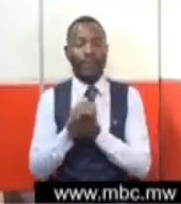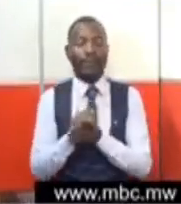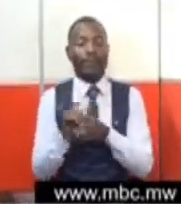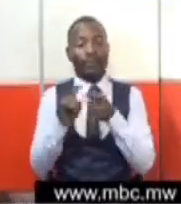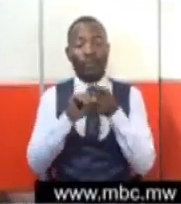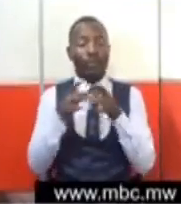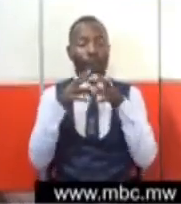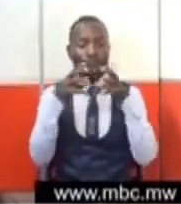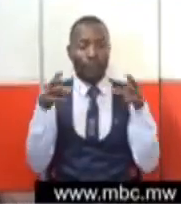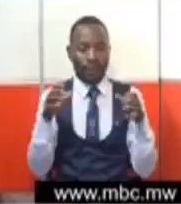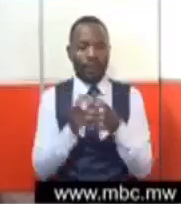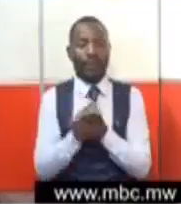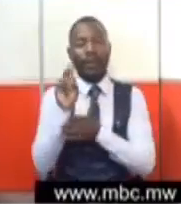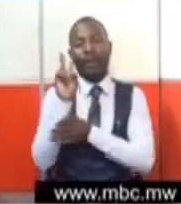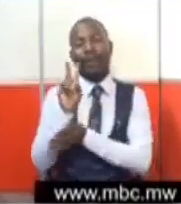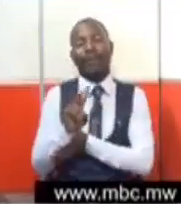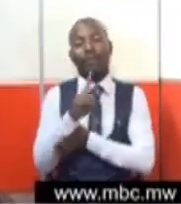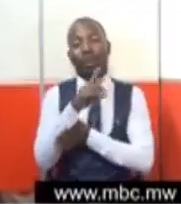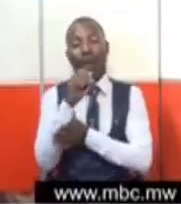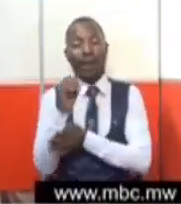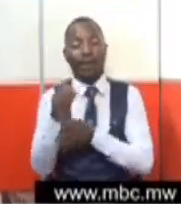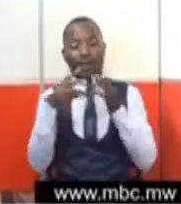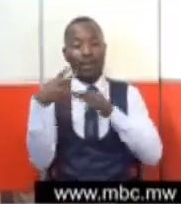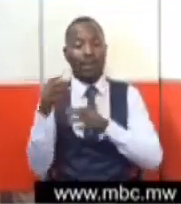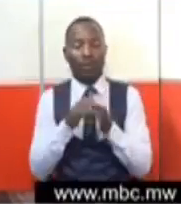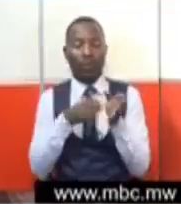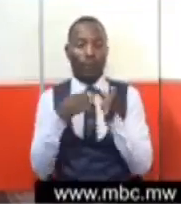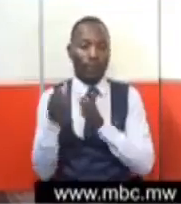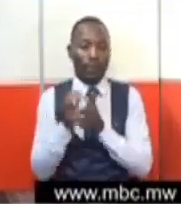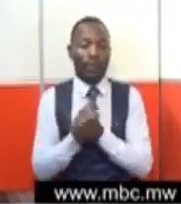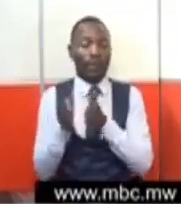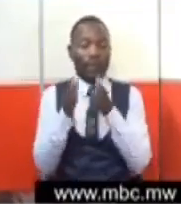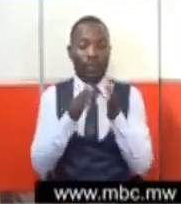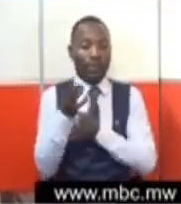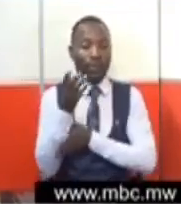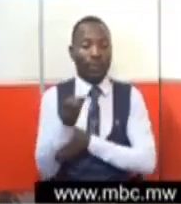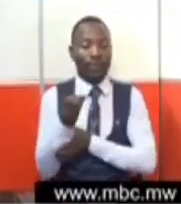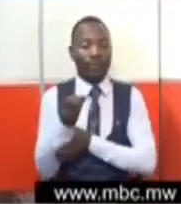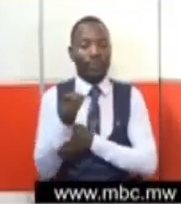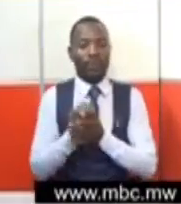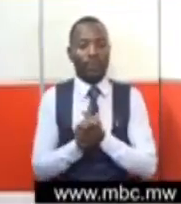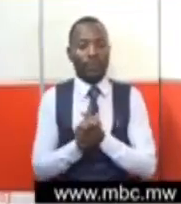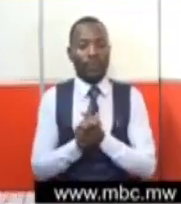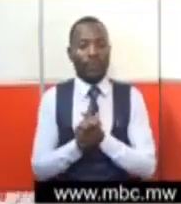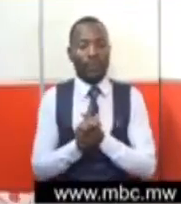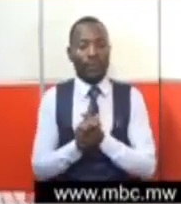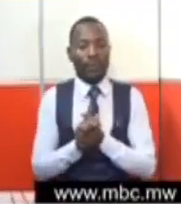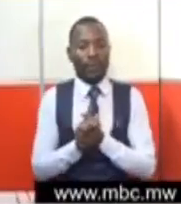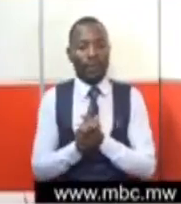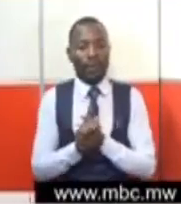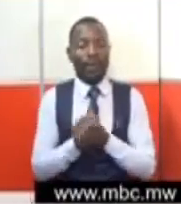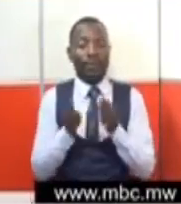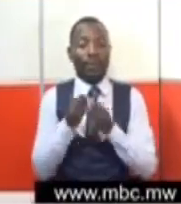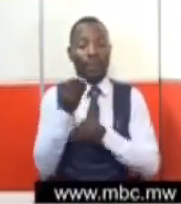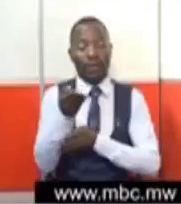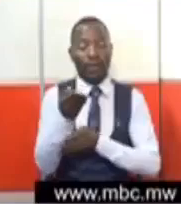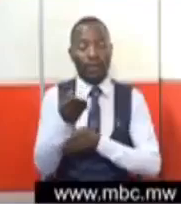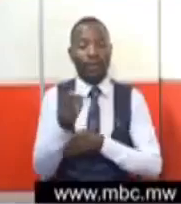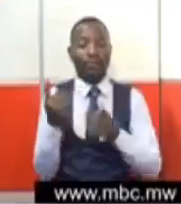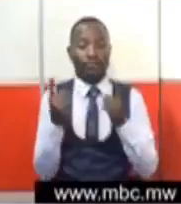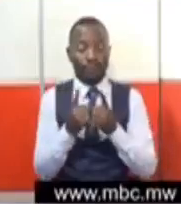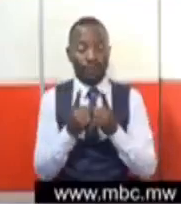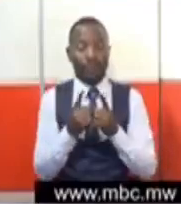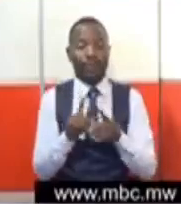provide affordable houses, but also very resilient in terms of the climate changes that we're experiencing as a country. The symposium will gather